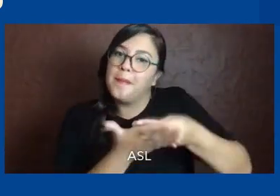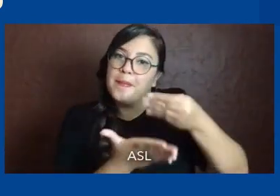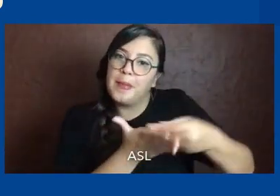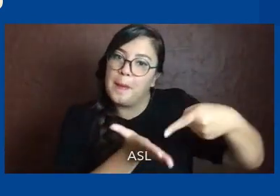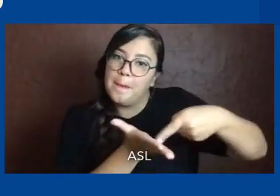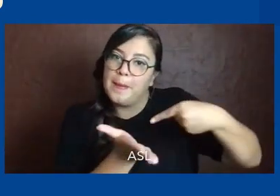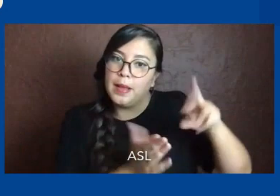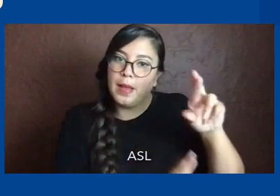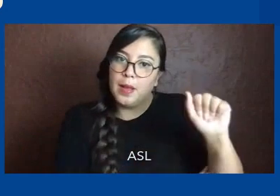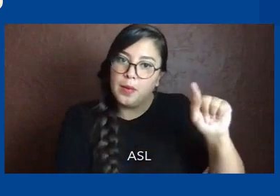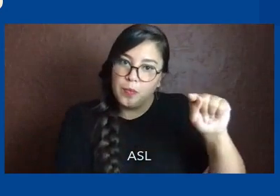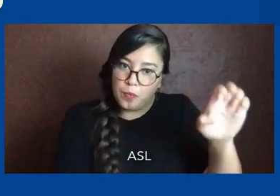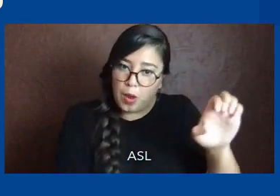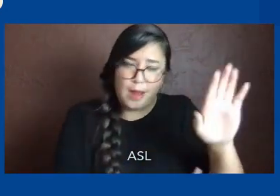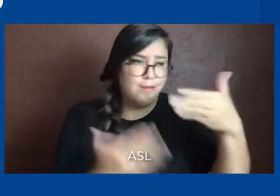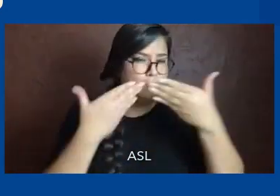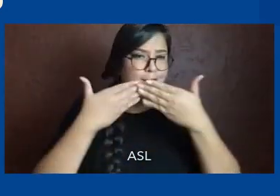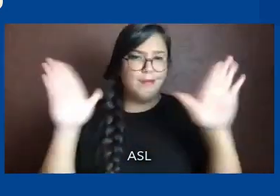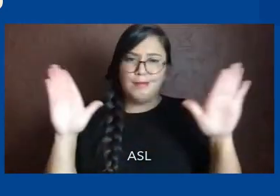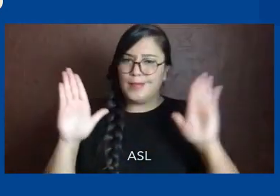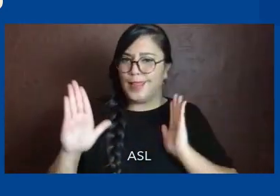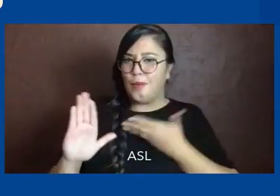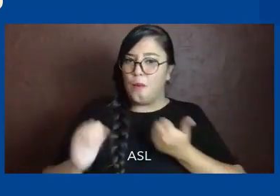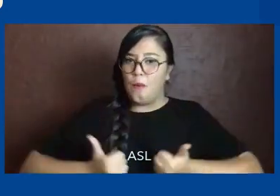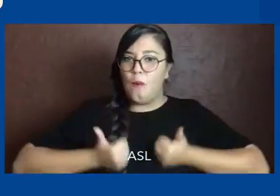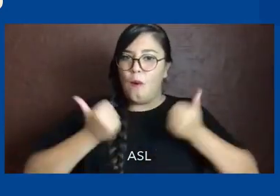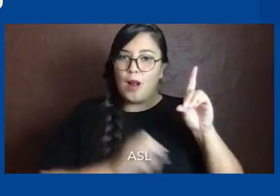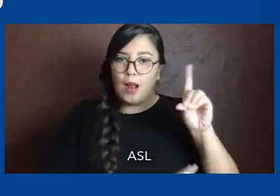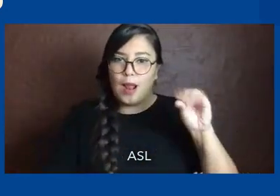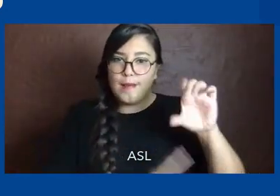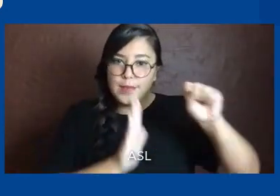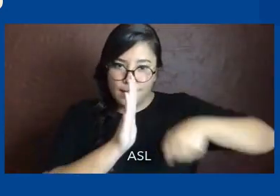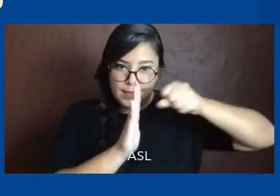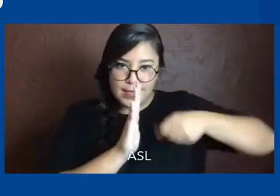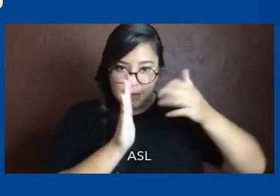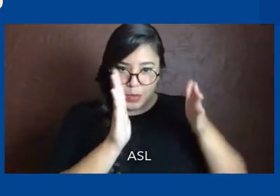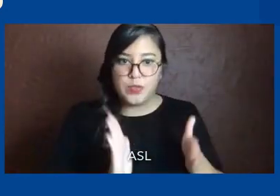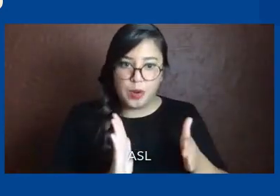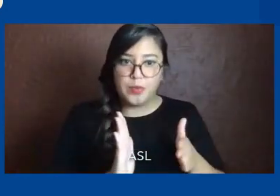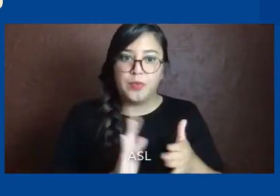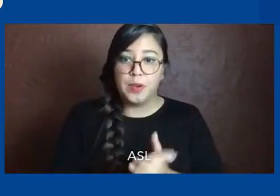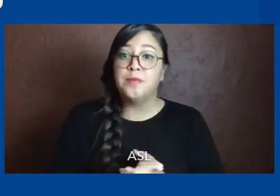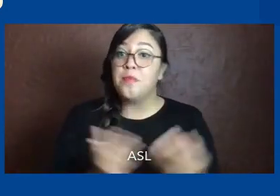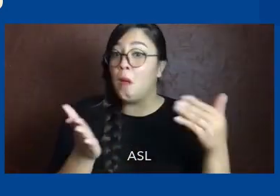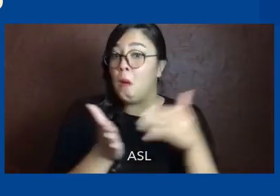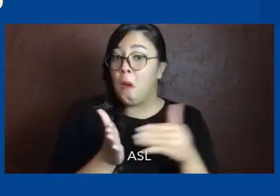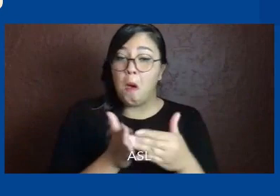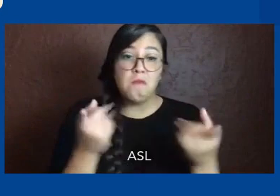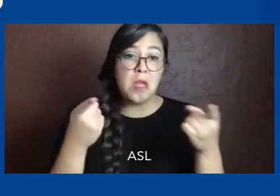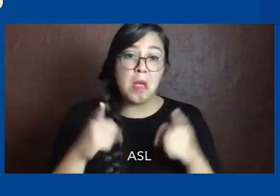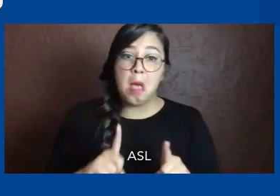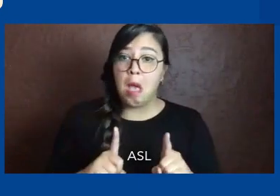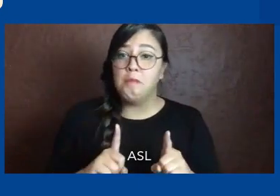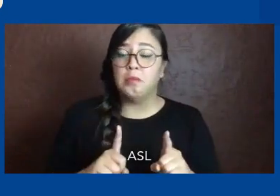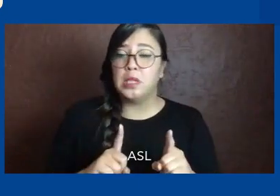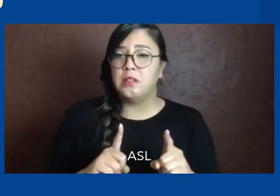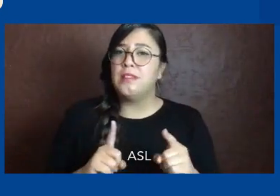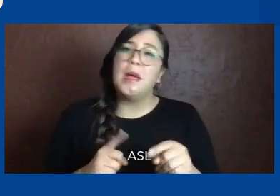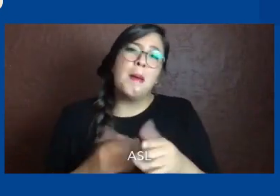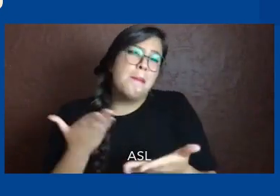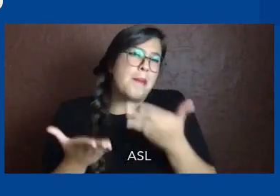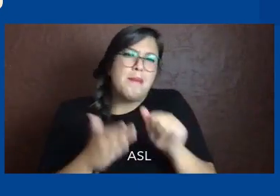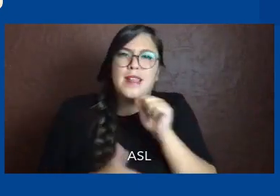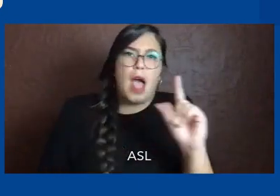the life is for a documentary cinematographer, there is a way in which and maybe this is true for all cinematographers, I don't know. I'm only in